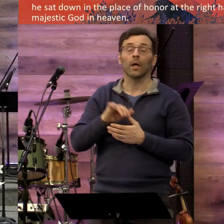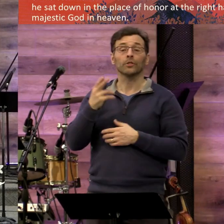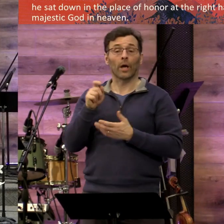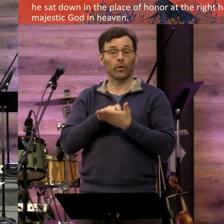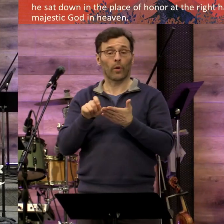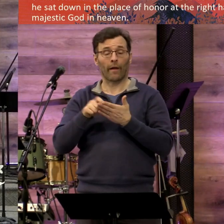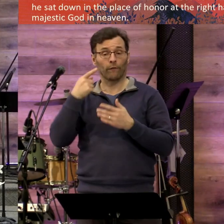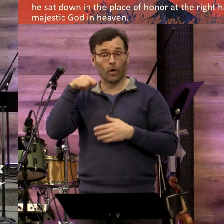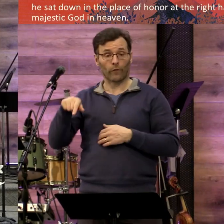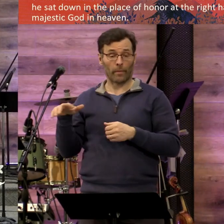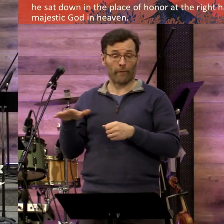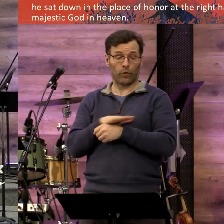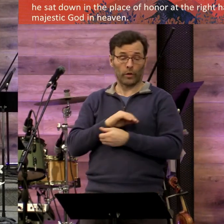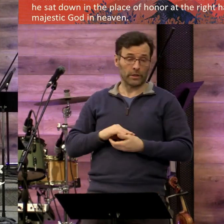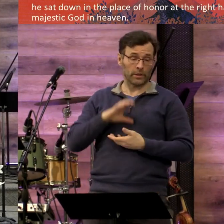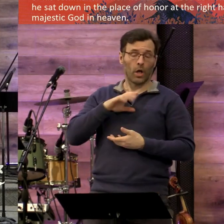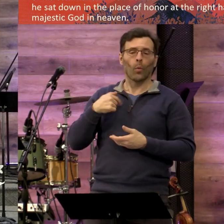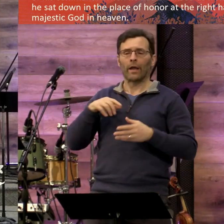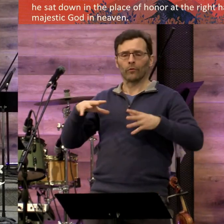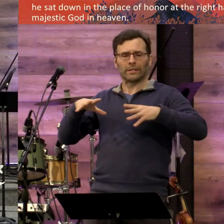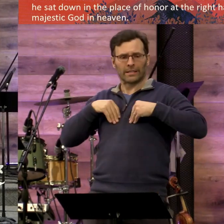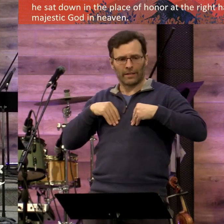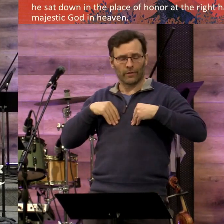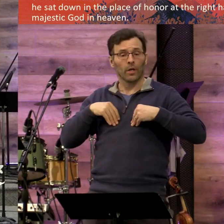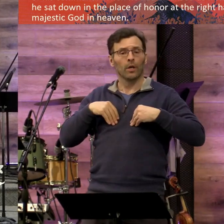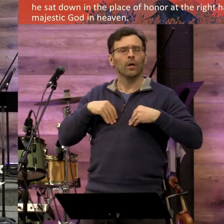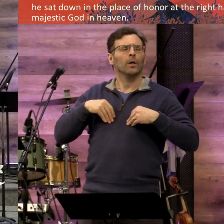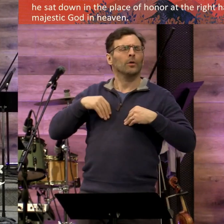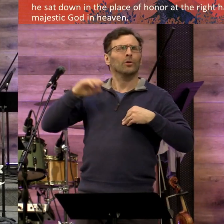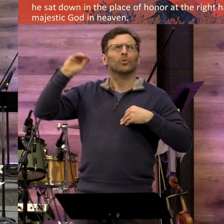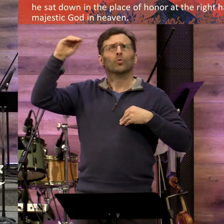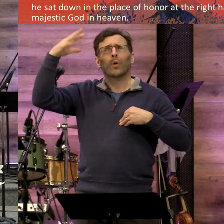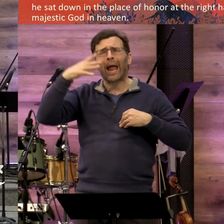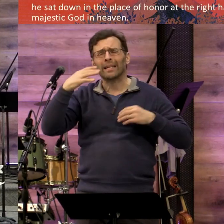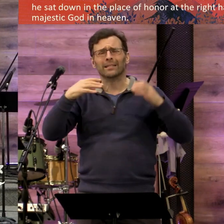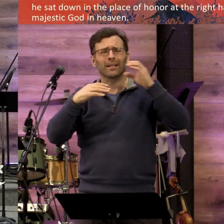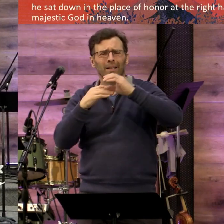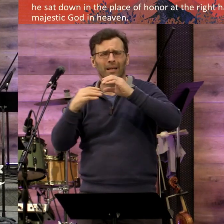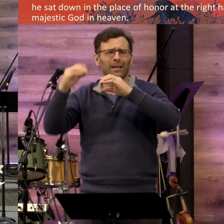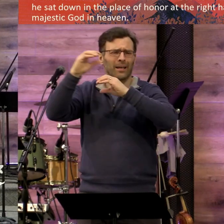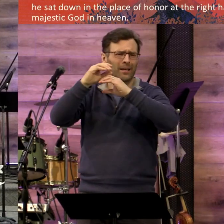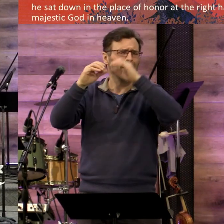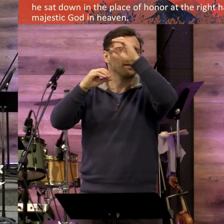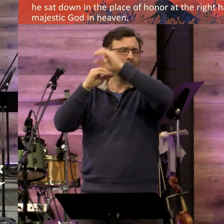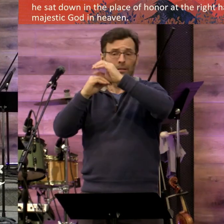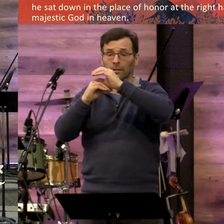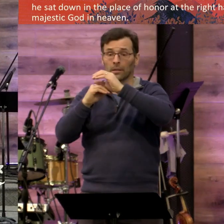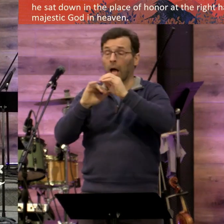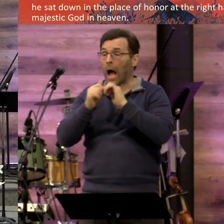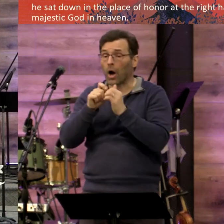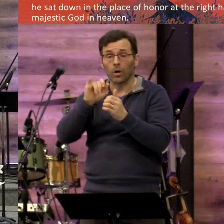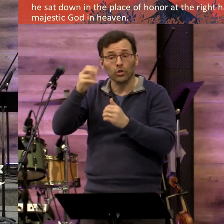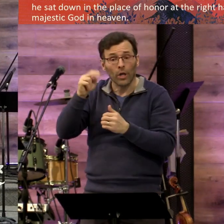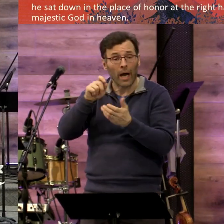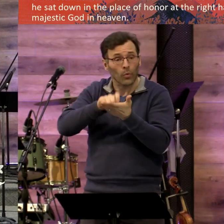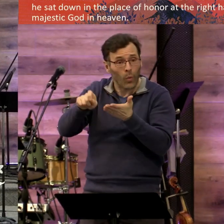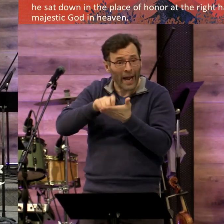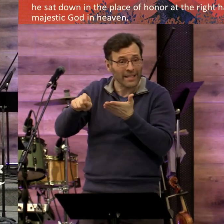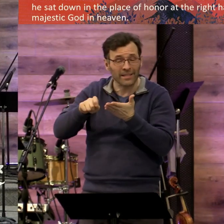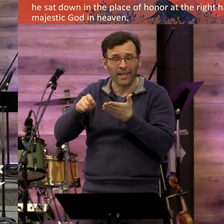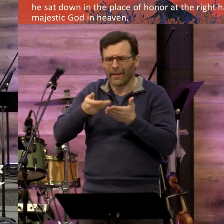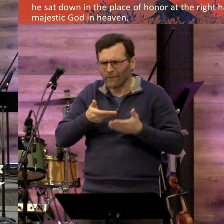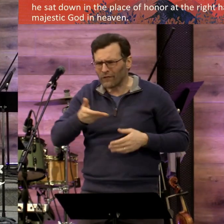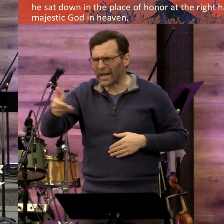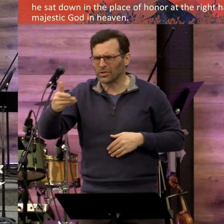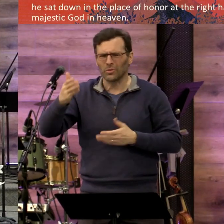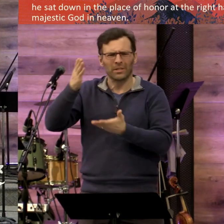from this fullness we have received grace upon grace." What does that even mean? The way that John writes just invites you to